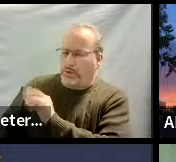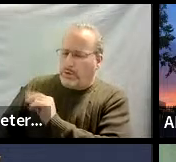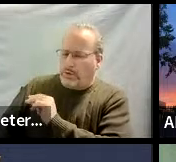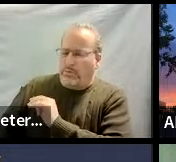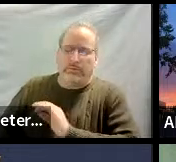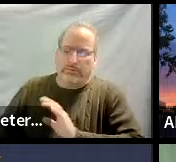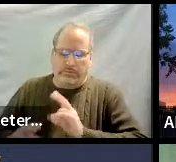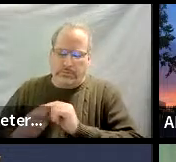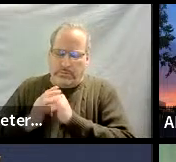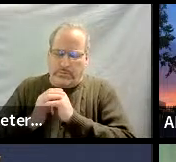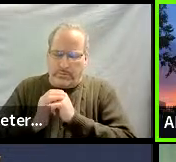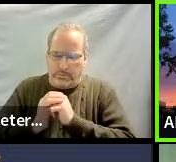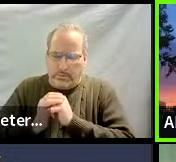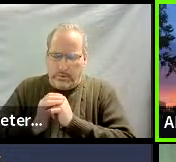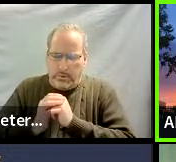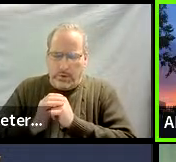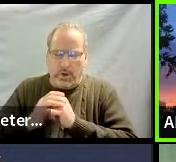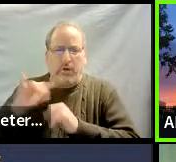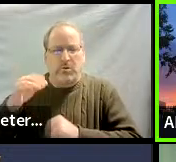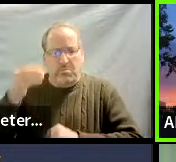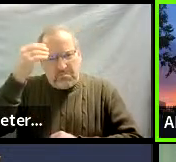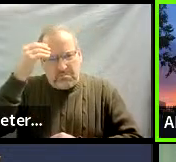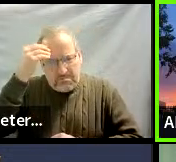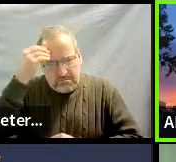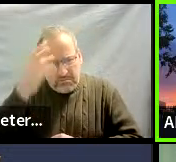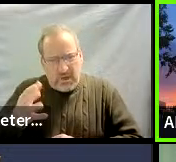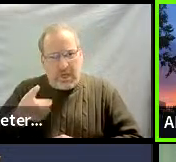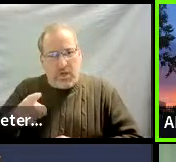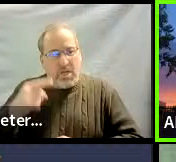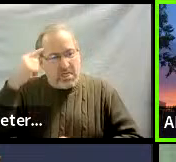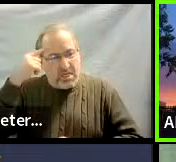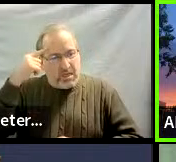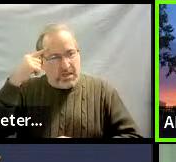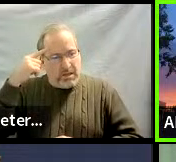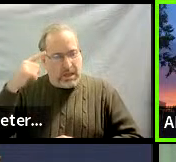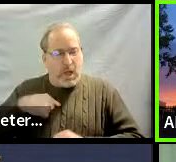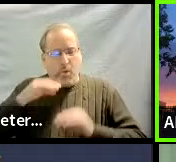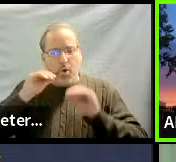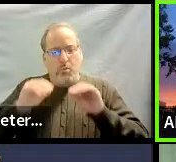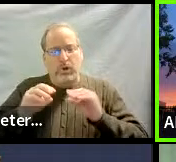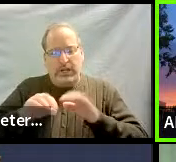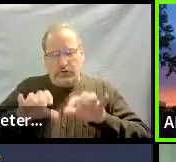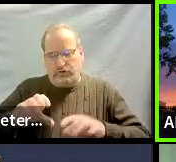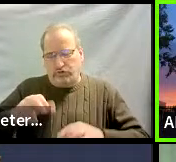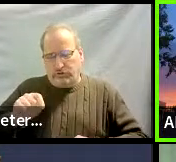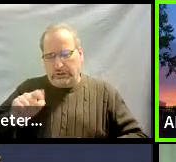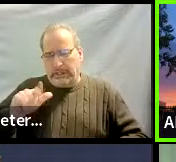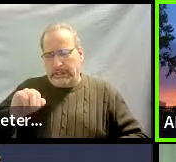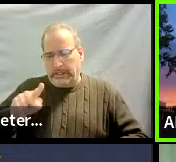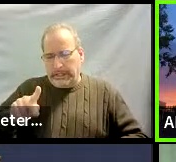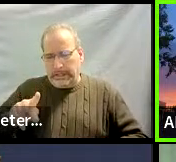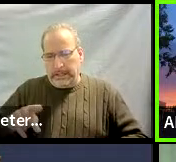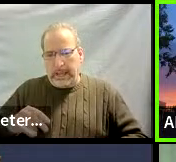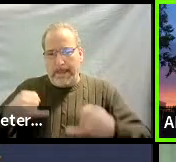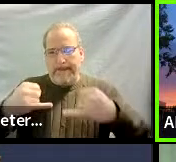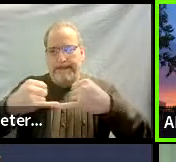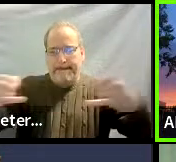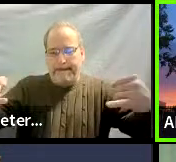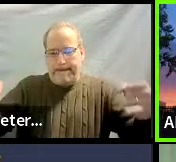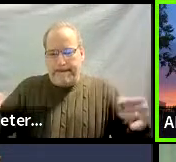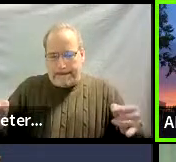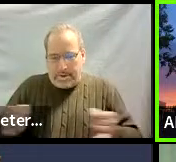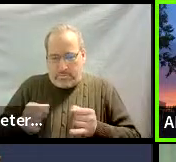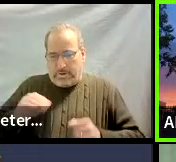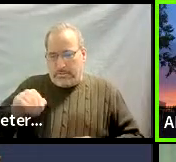curious. Just so y'all know, and I think you realize this, and I can drop a link in the chat too. The boundary map on our